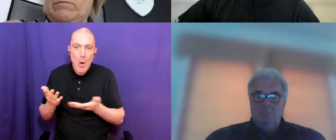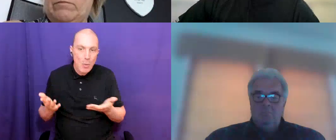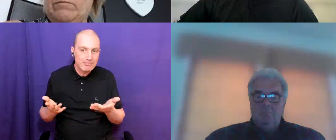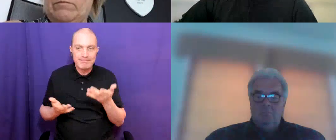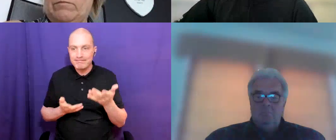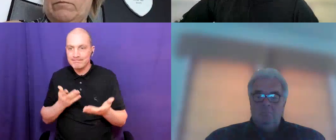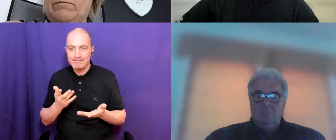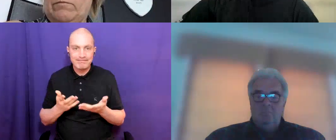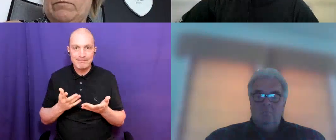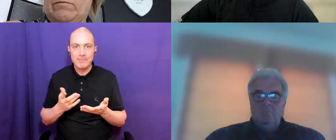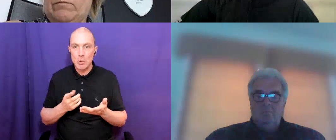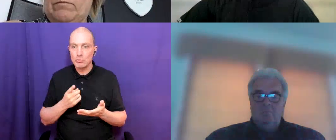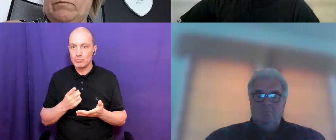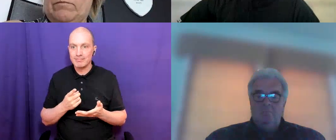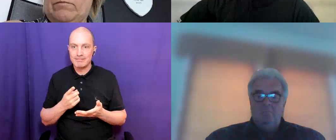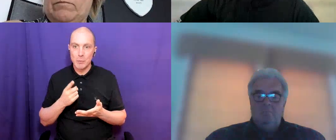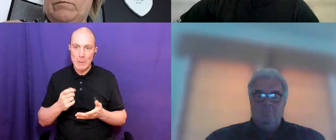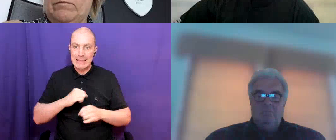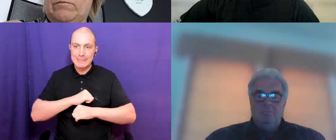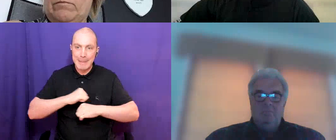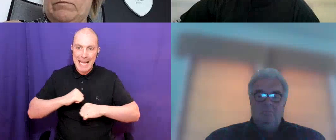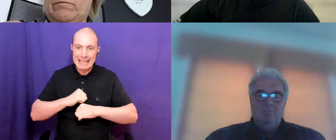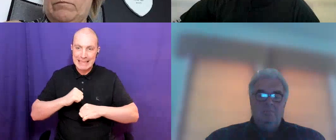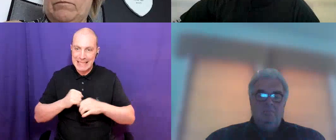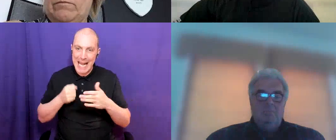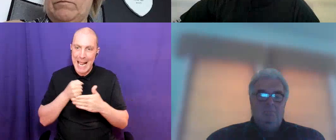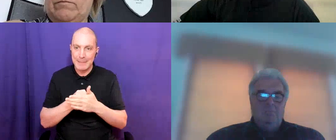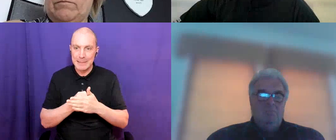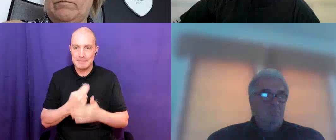number of spaces that we are able to allocate those out.